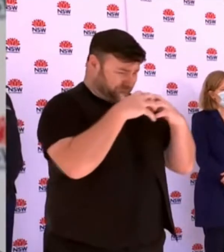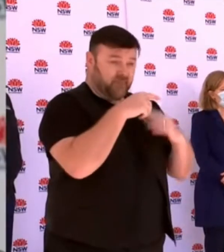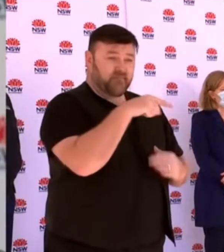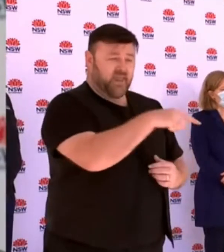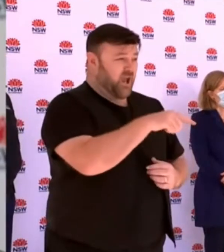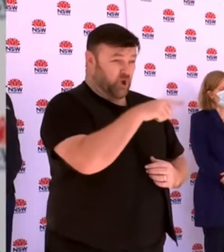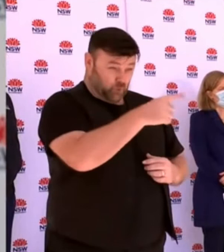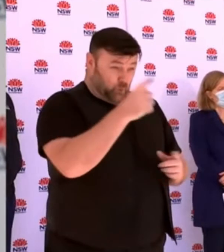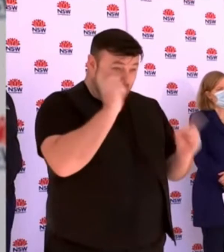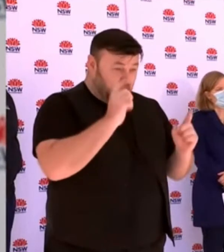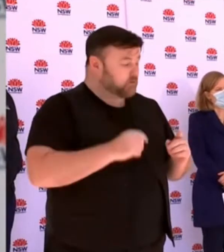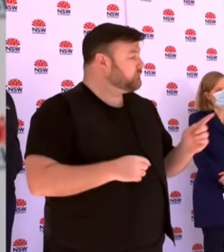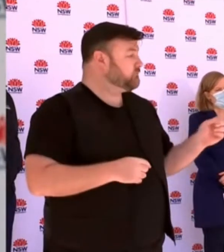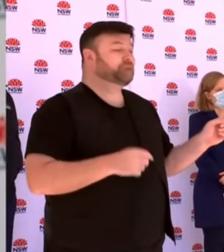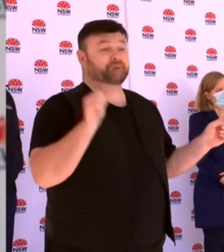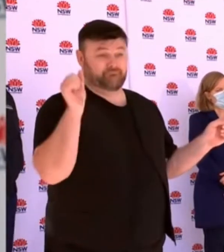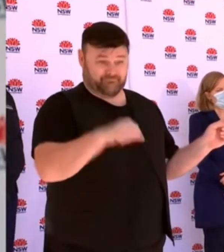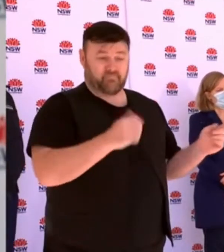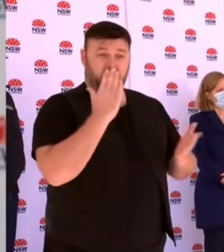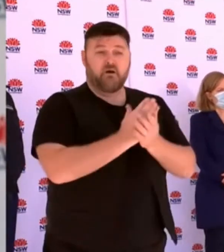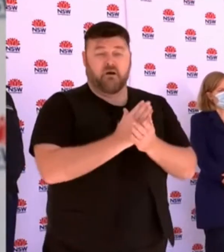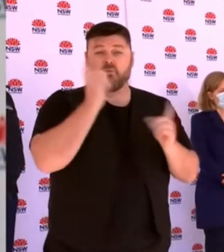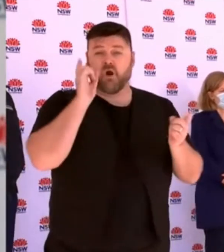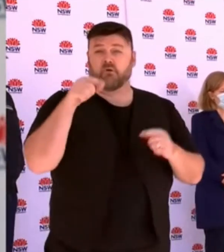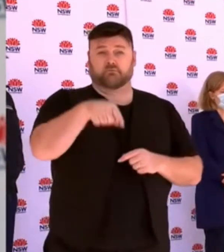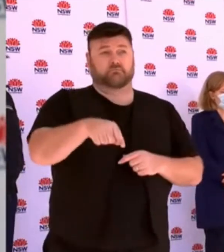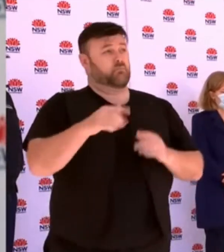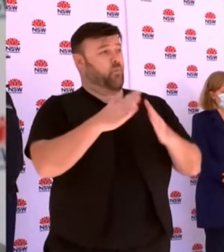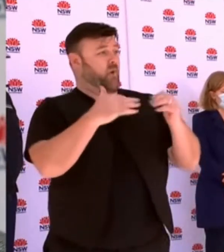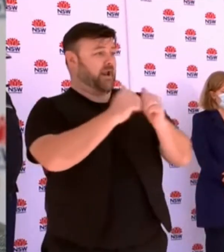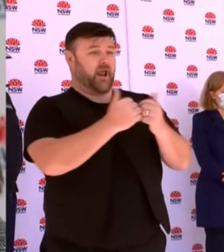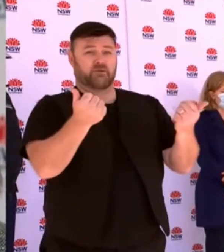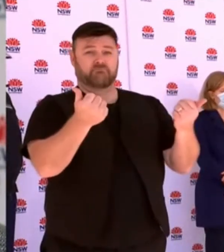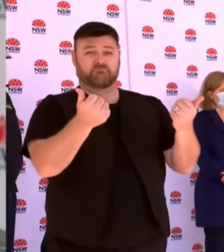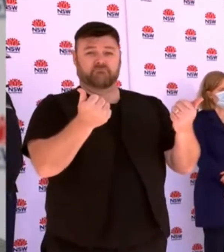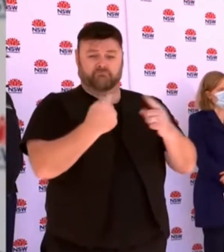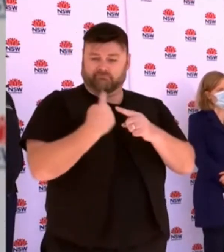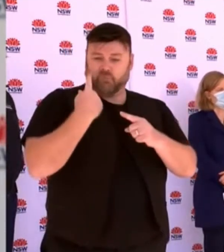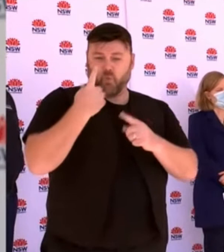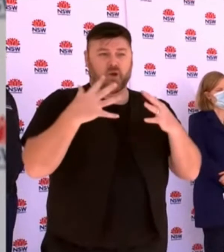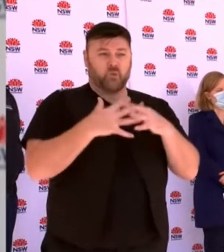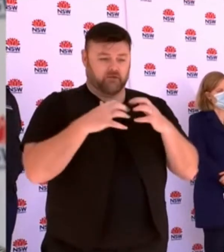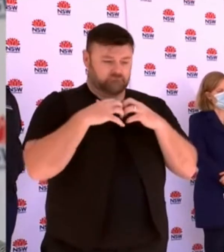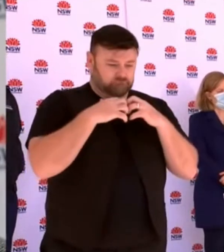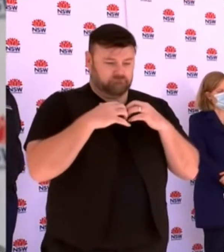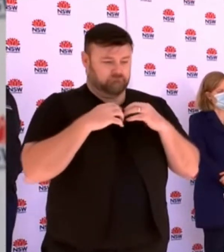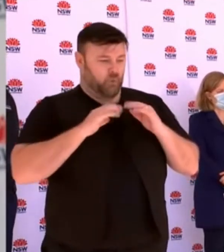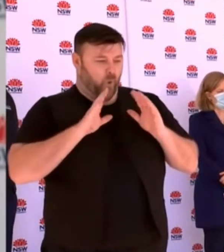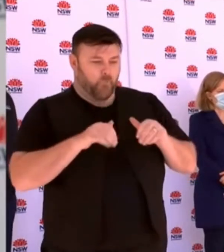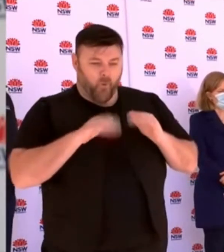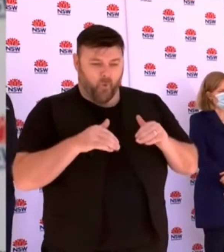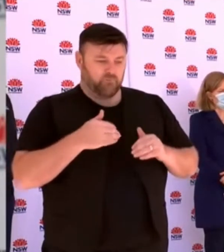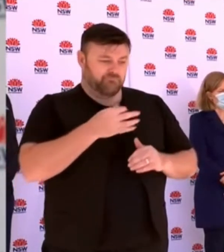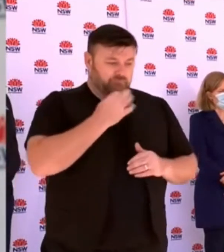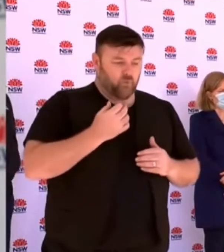absolutely concerned that the weekend's good weather and the fact that all of us have been kind of cooped up the whole week, especially